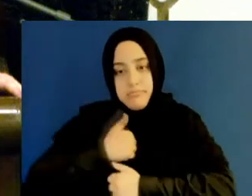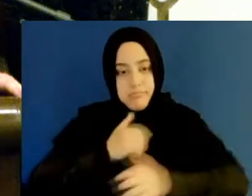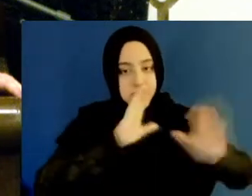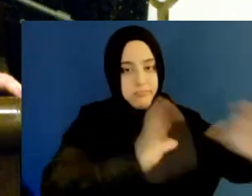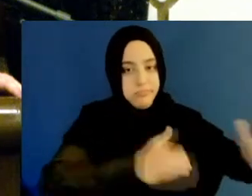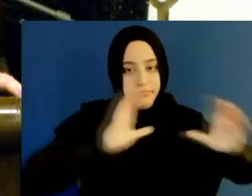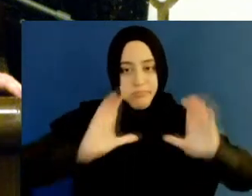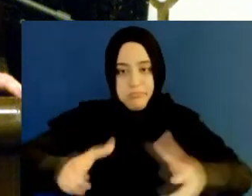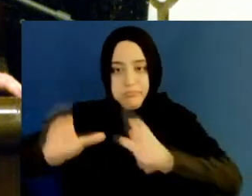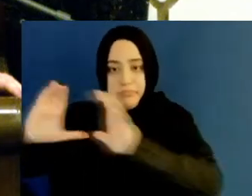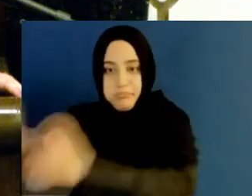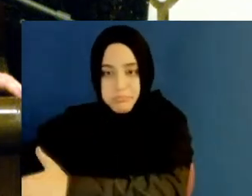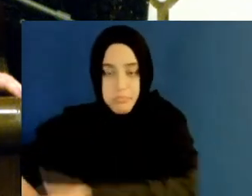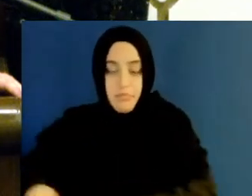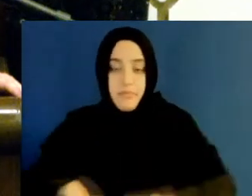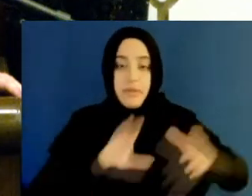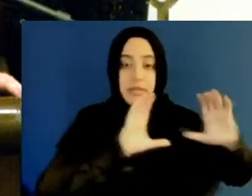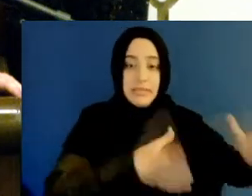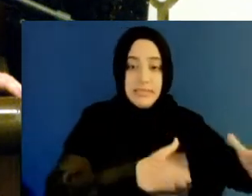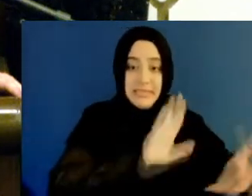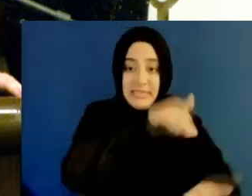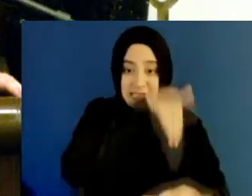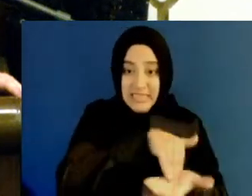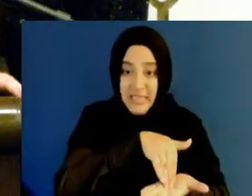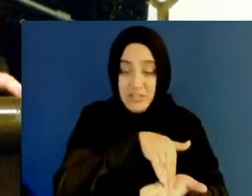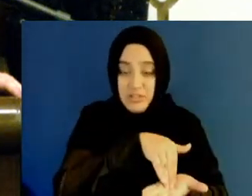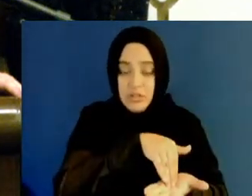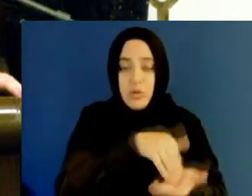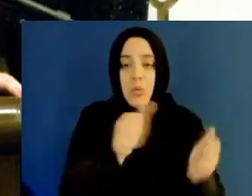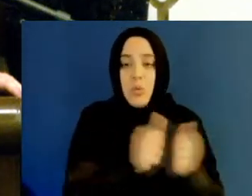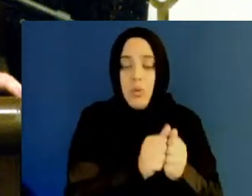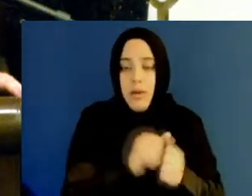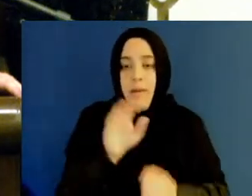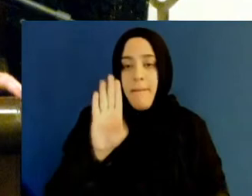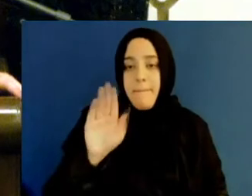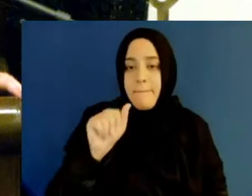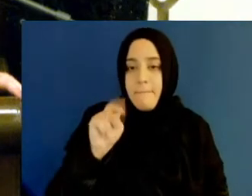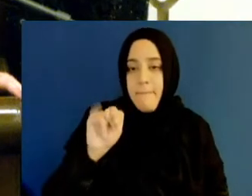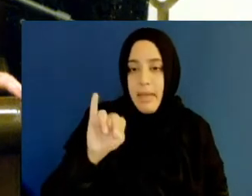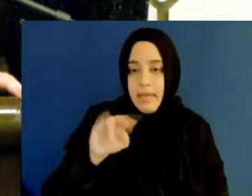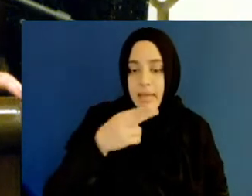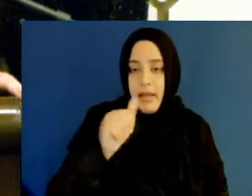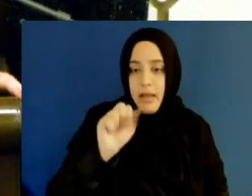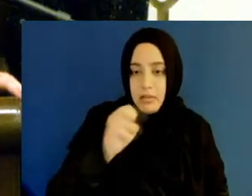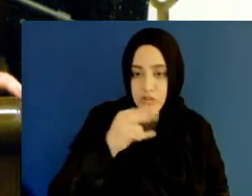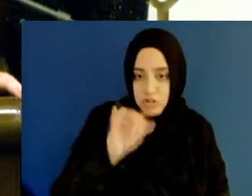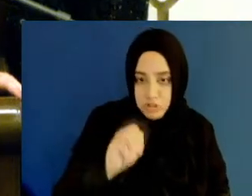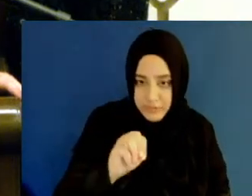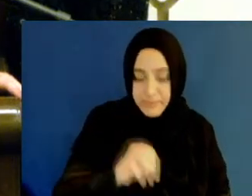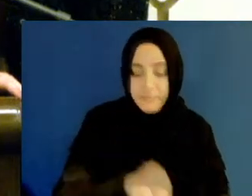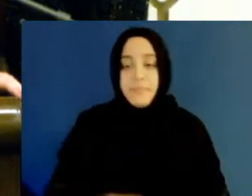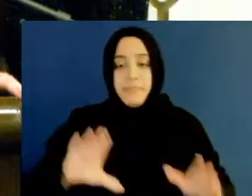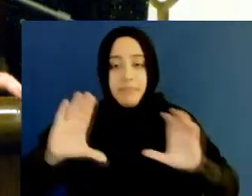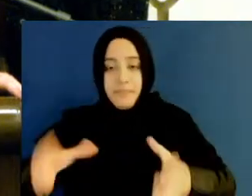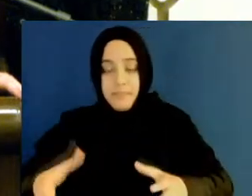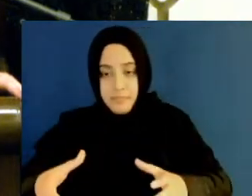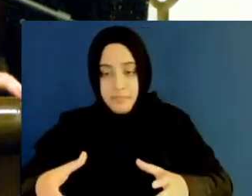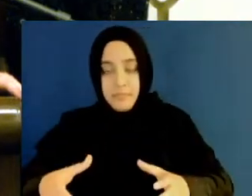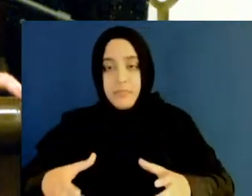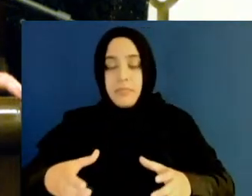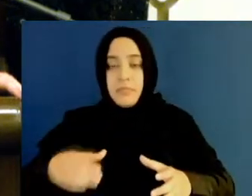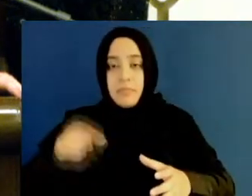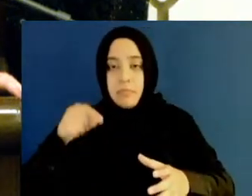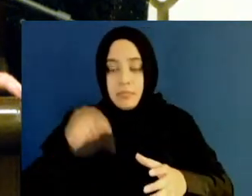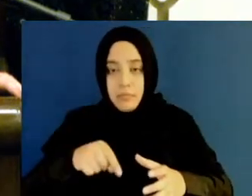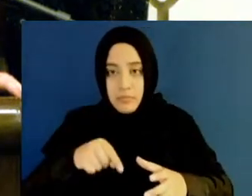Bani Hashim, and the commander-in-chief and the flag bearer of this army, Mawlana Qamar Bani